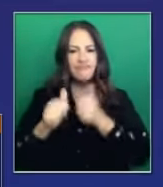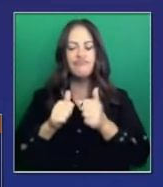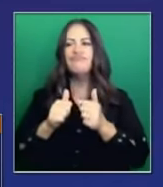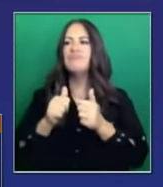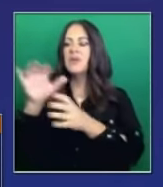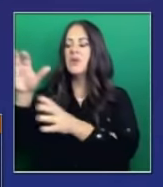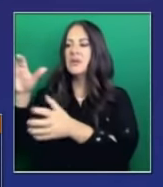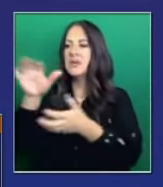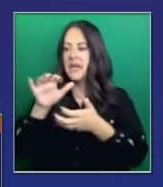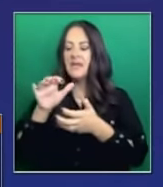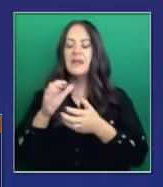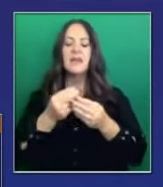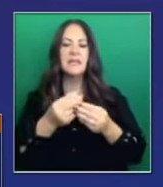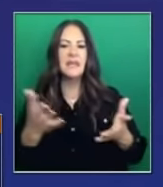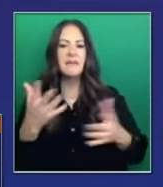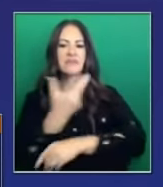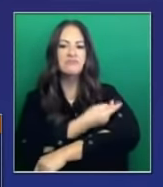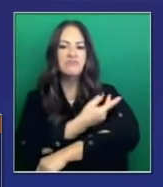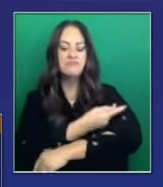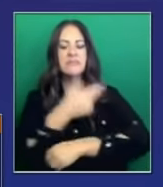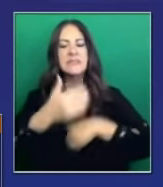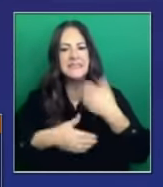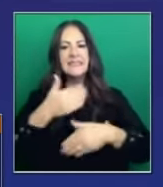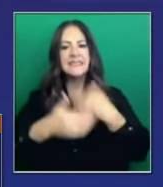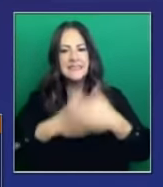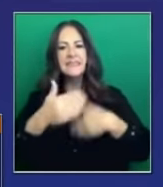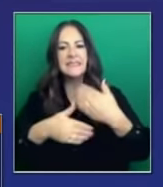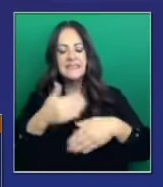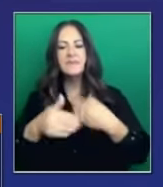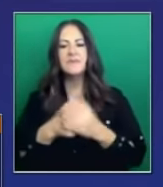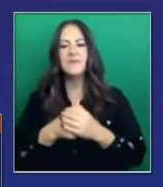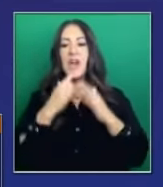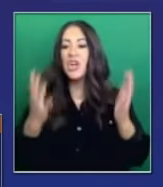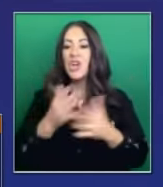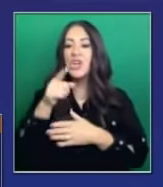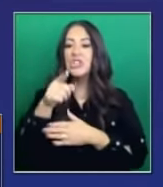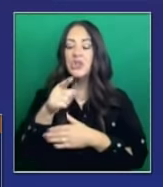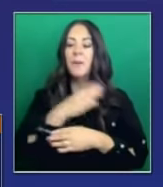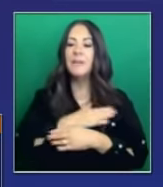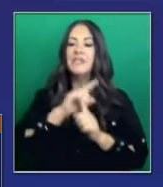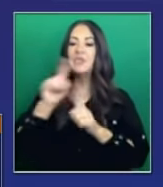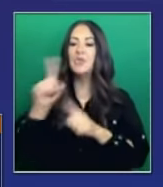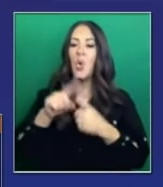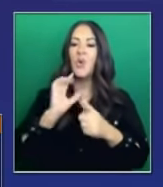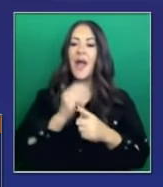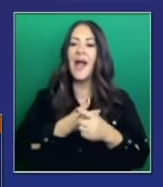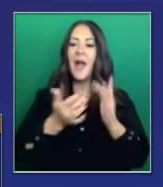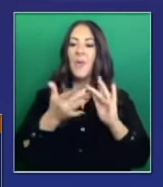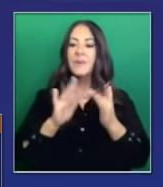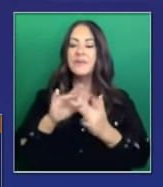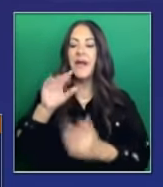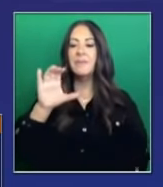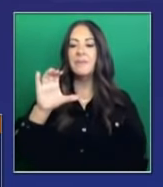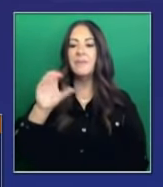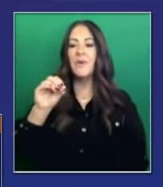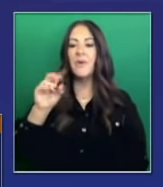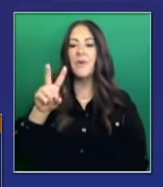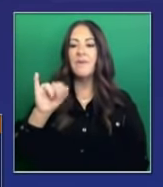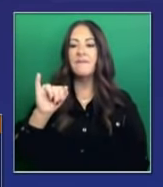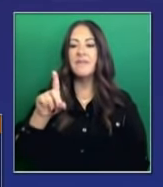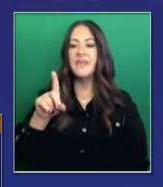work that's being done in real time. I encourage you to take a look at that COVID-19.ca.gov website to learn more about the guidelines